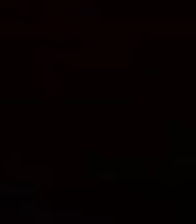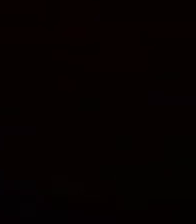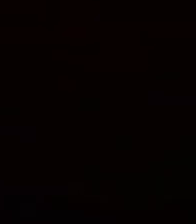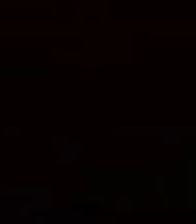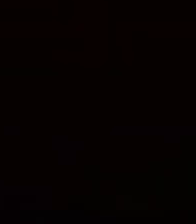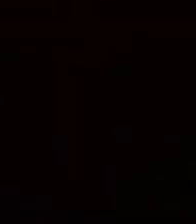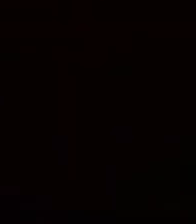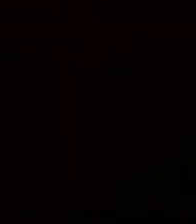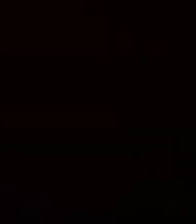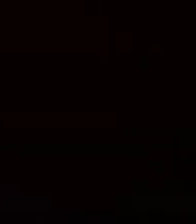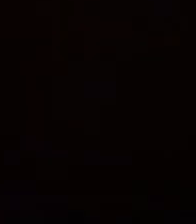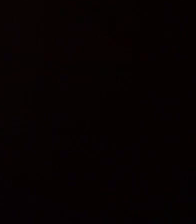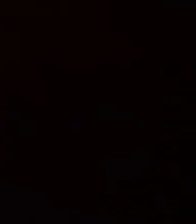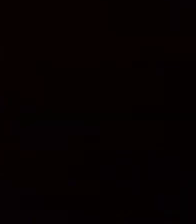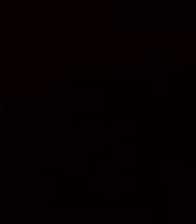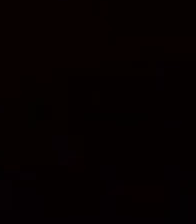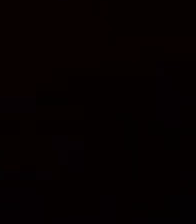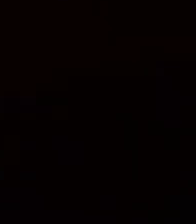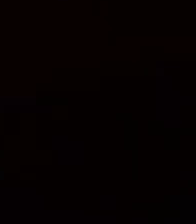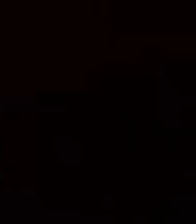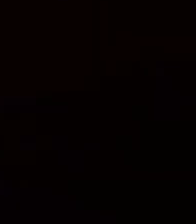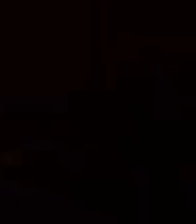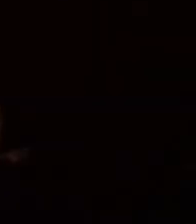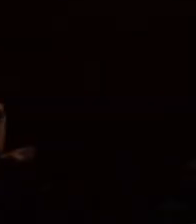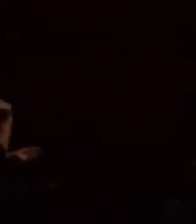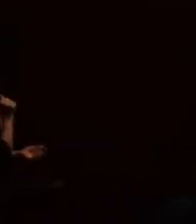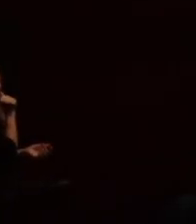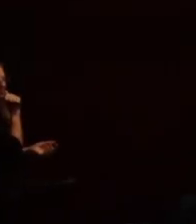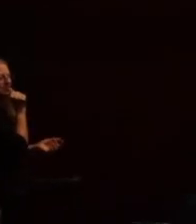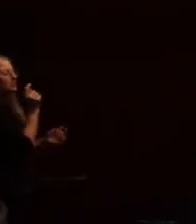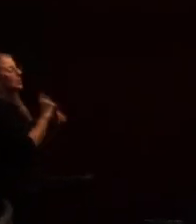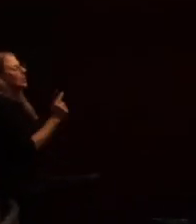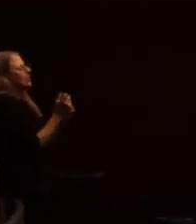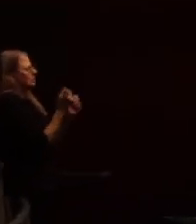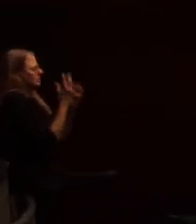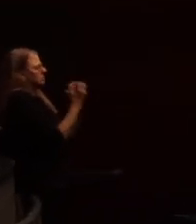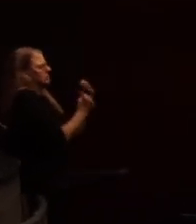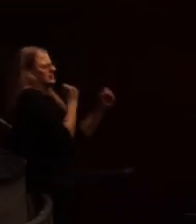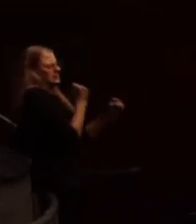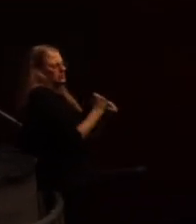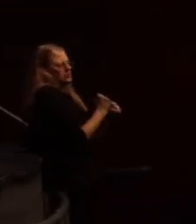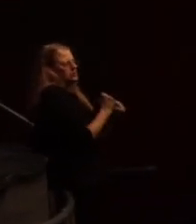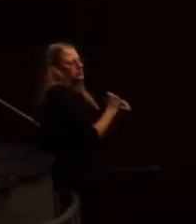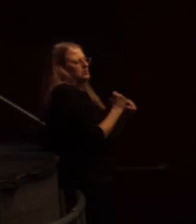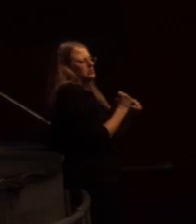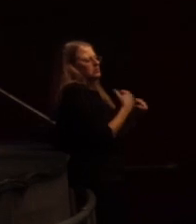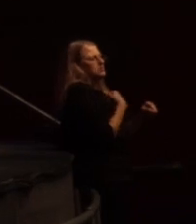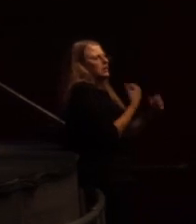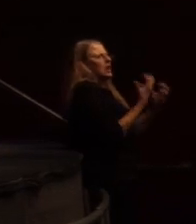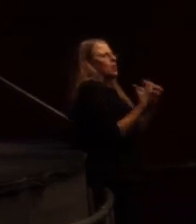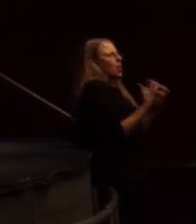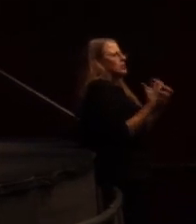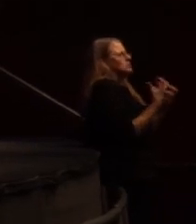because I don't want anyone walking out of here feeling like they're alone. For years, I wanted to get rid